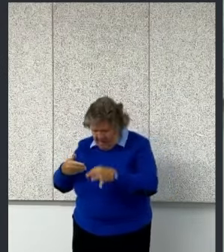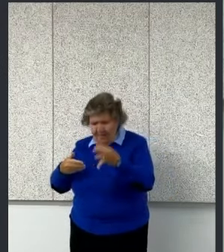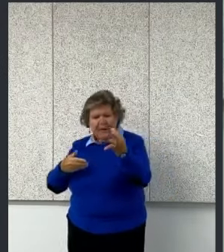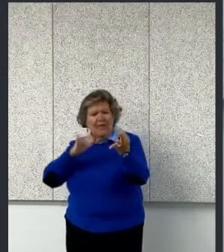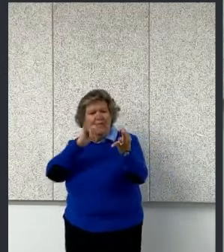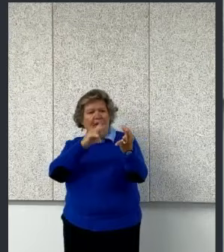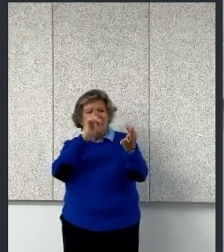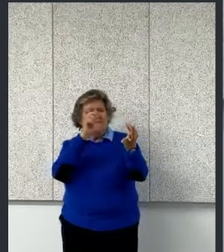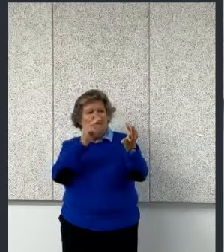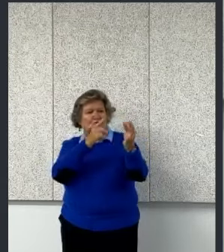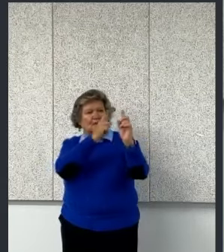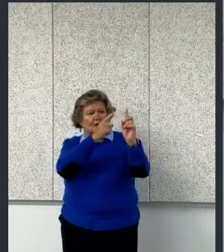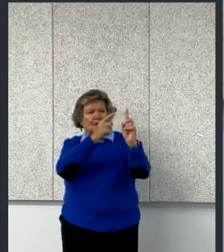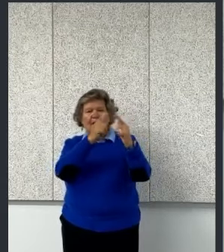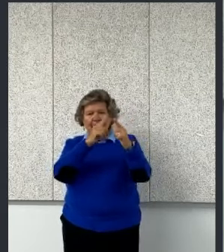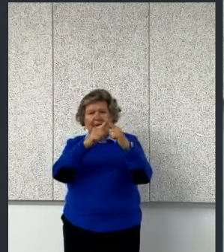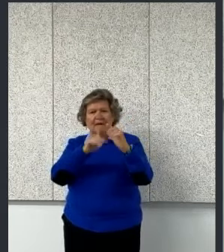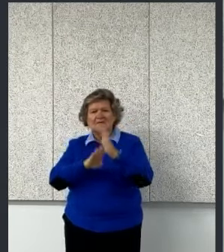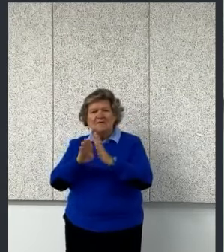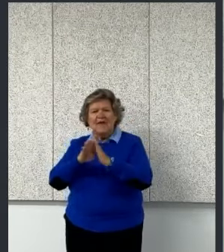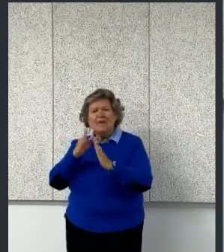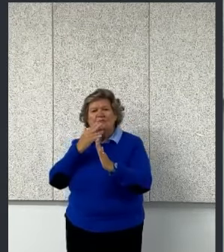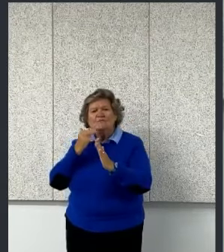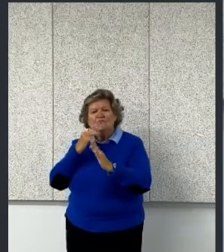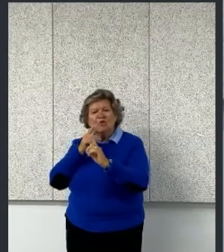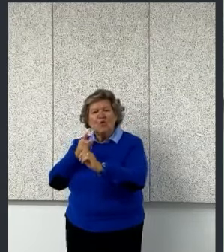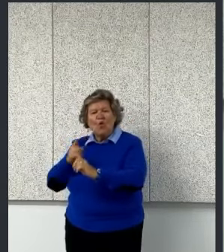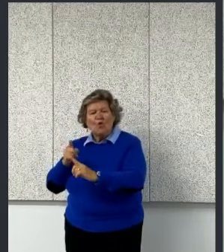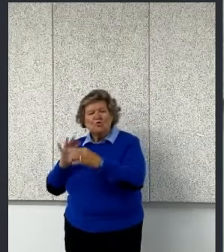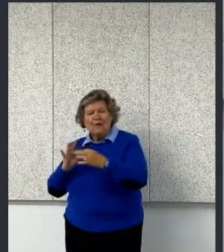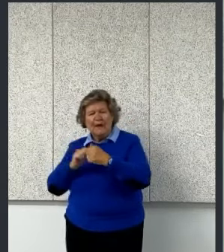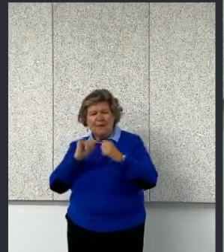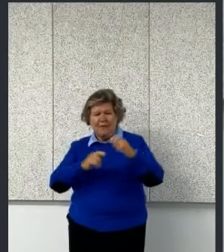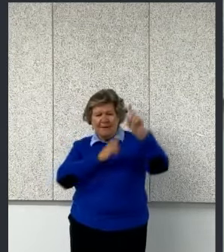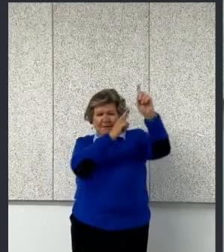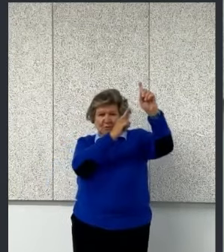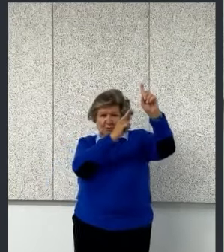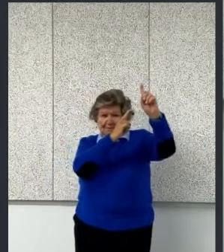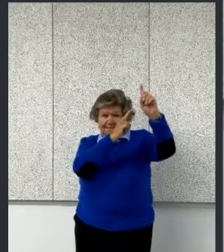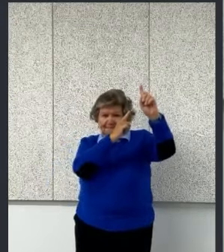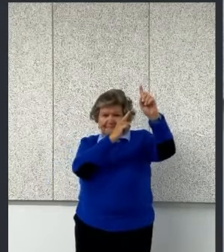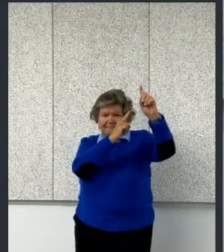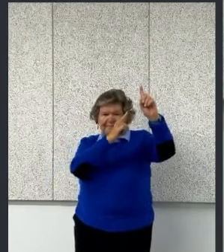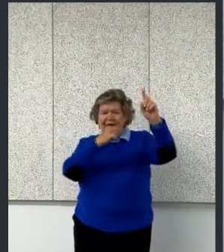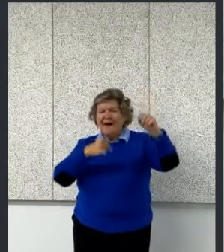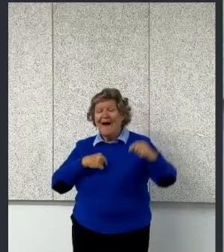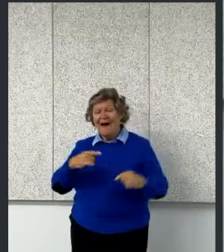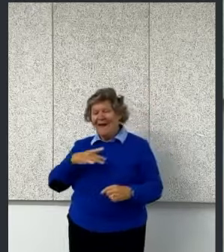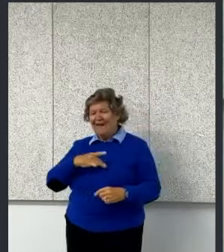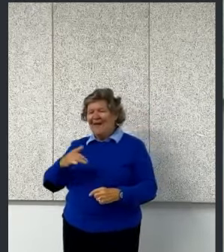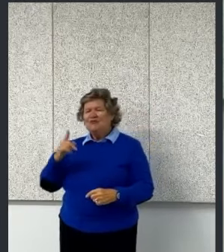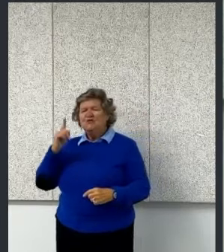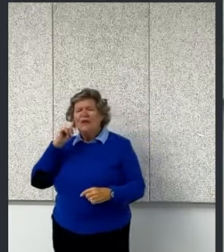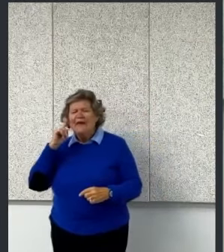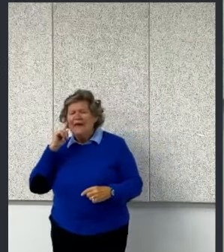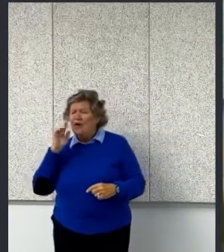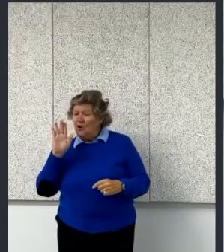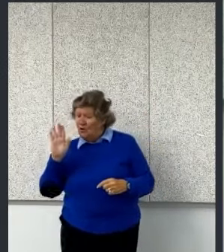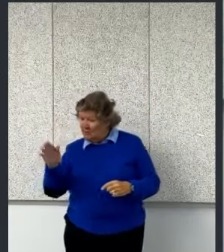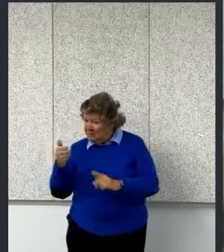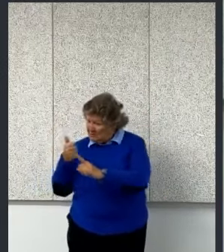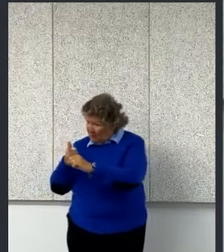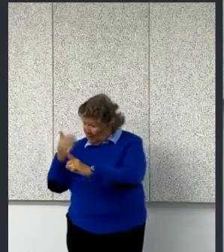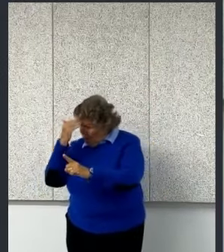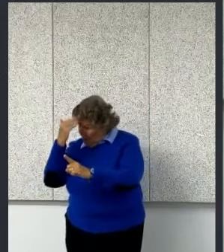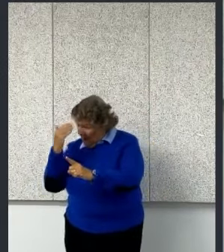around that mission? So I like to hear, you know, how self-aware is an organization? Again,